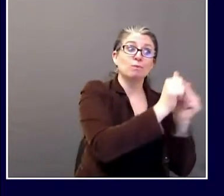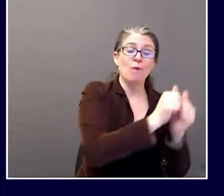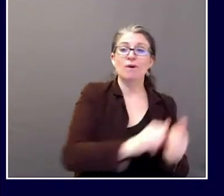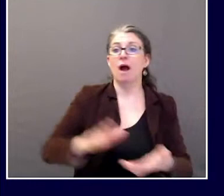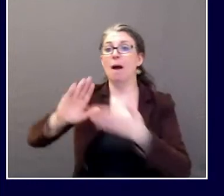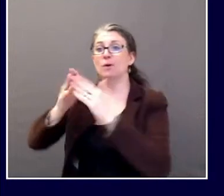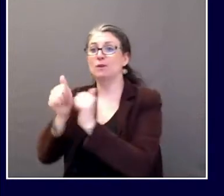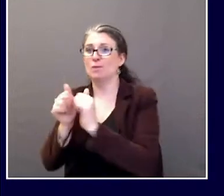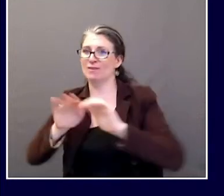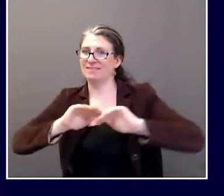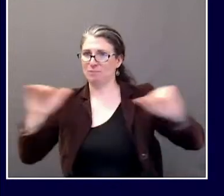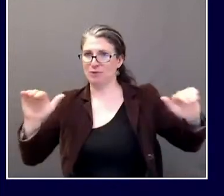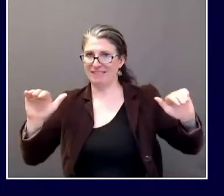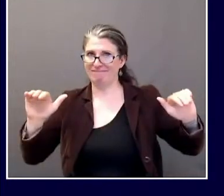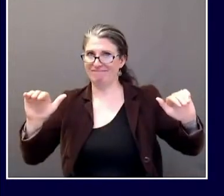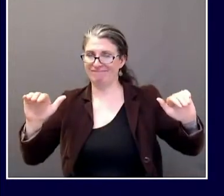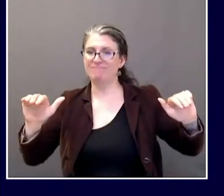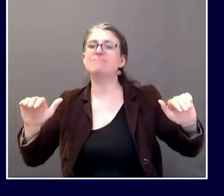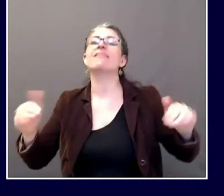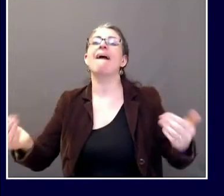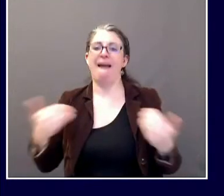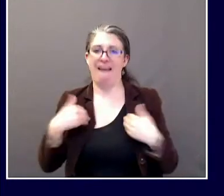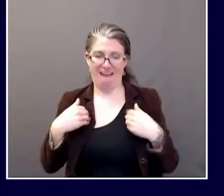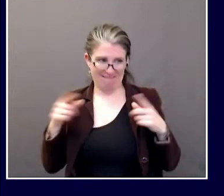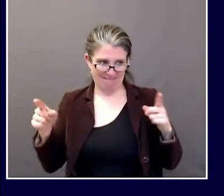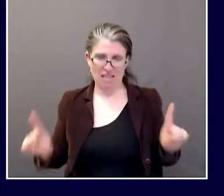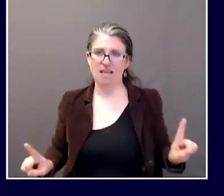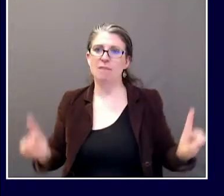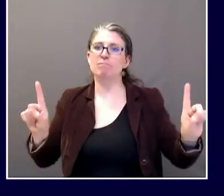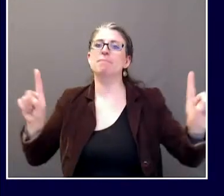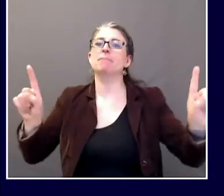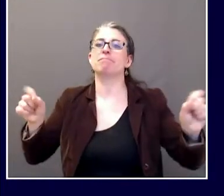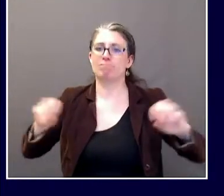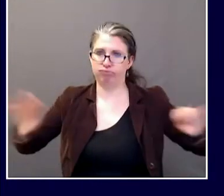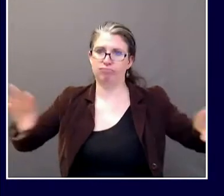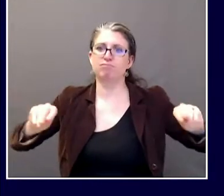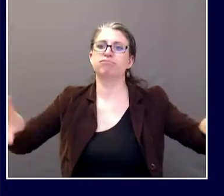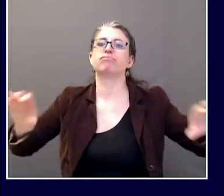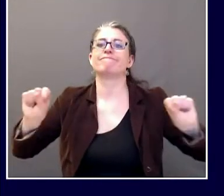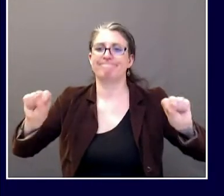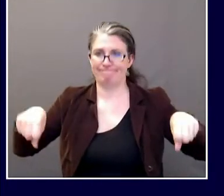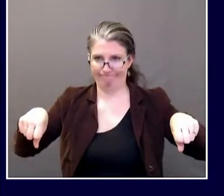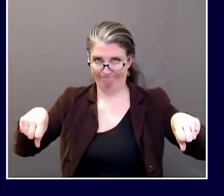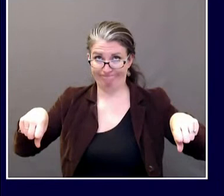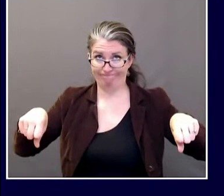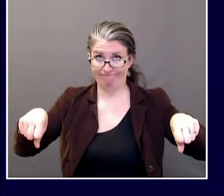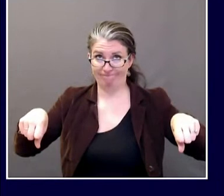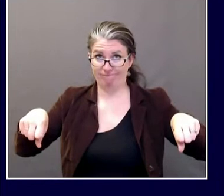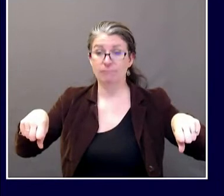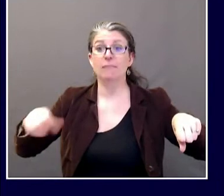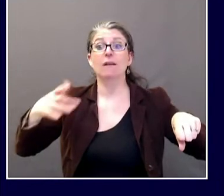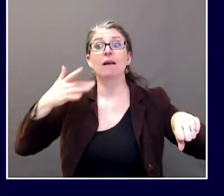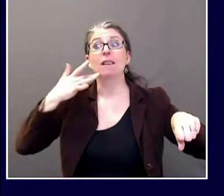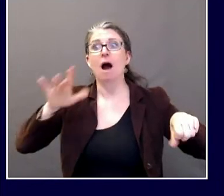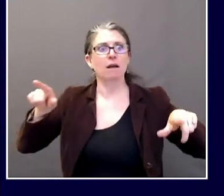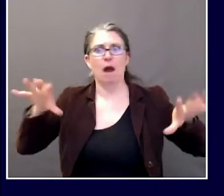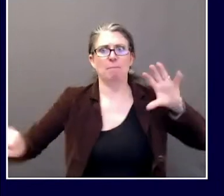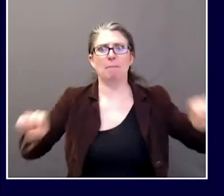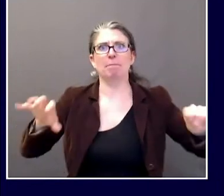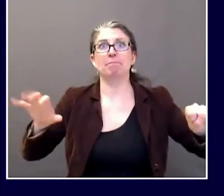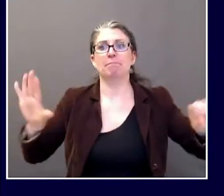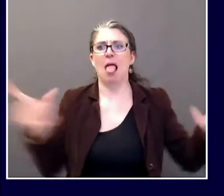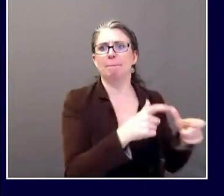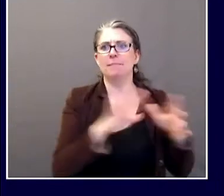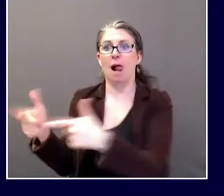transmission. That's been a pattern that we've seen not just in Maine, but in states across the Northeast. Not long ago, I was chatting with